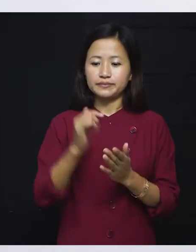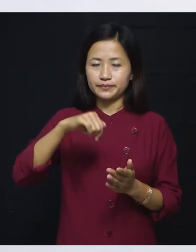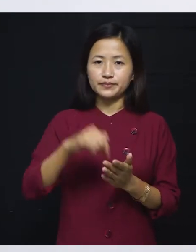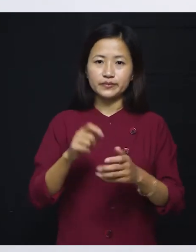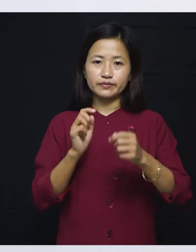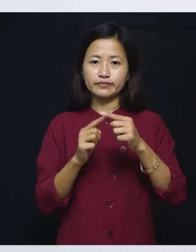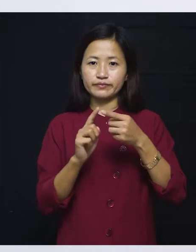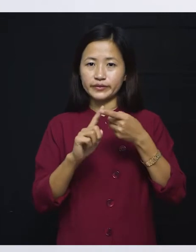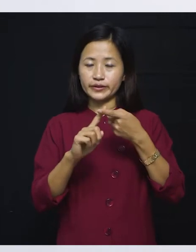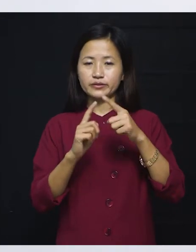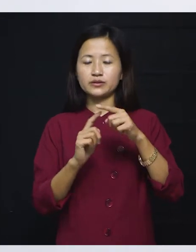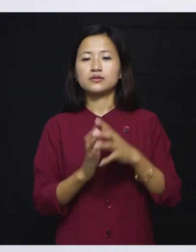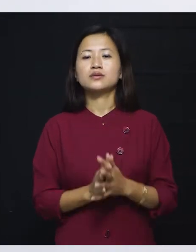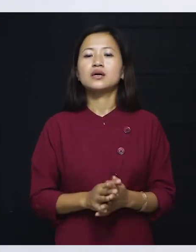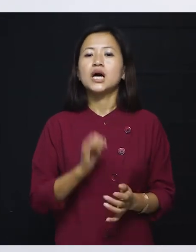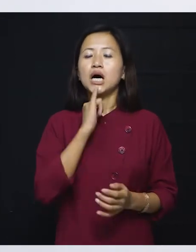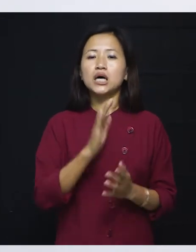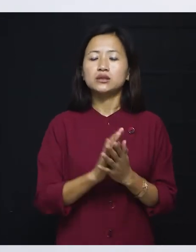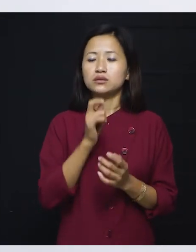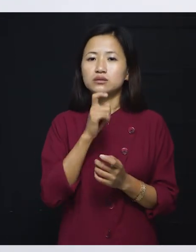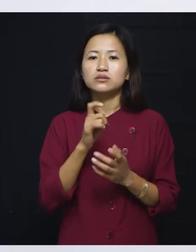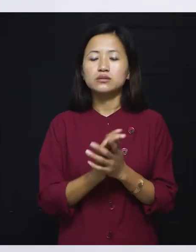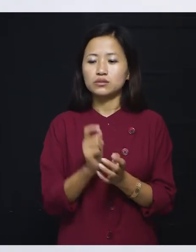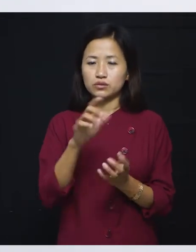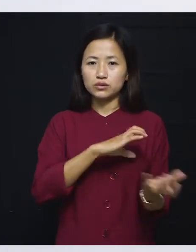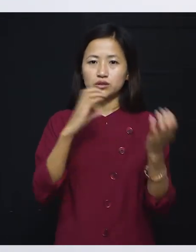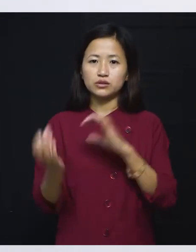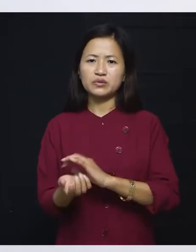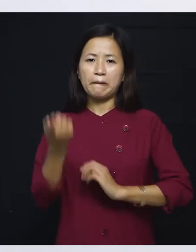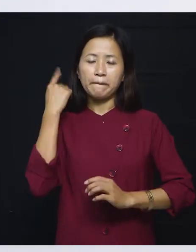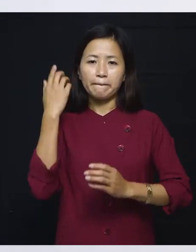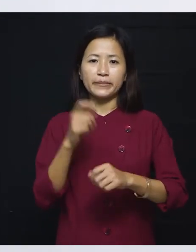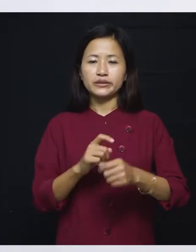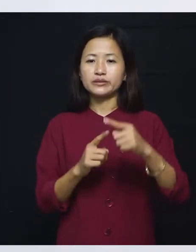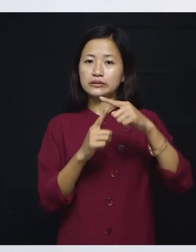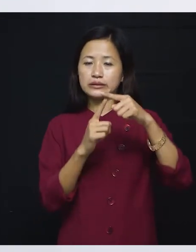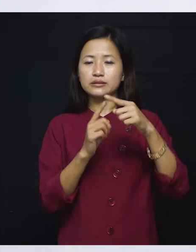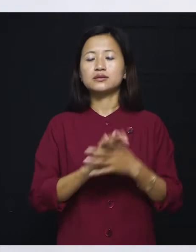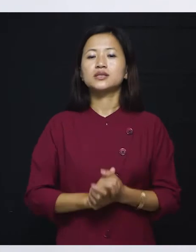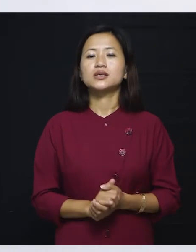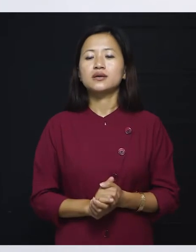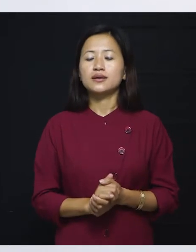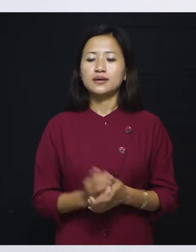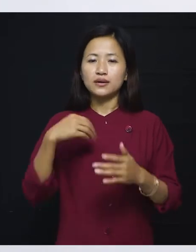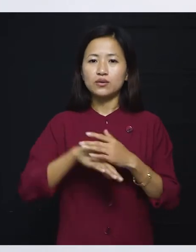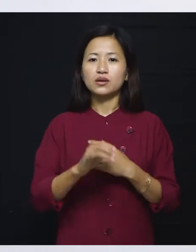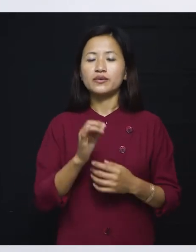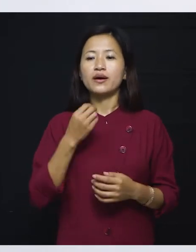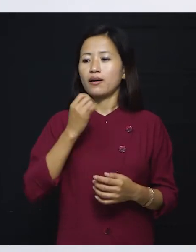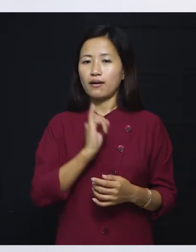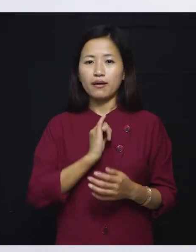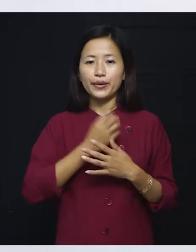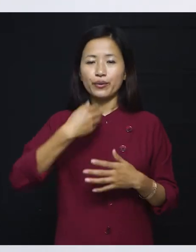in itself. If I ask you to change that into past tense, you will have to change it in this way. I